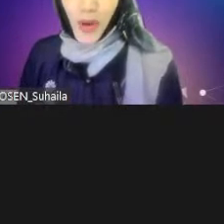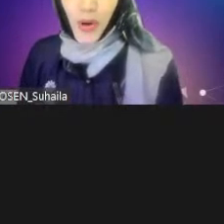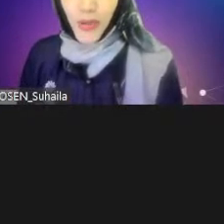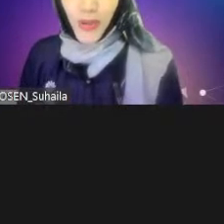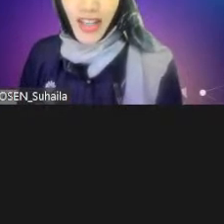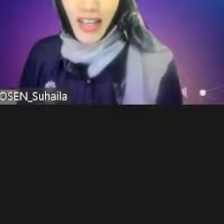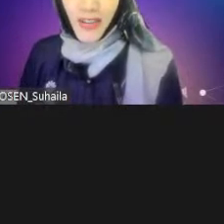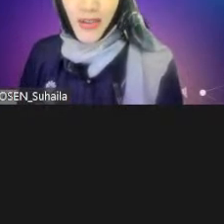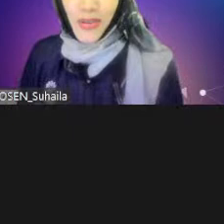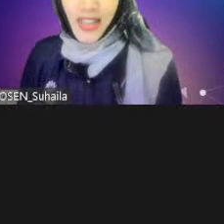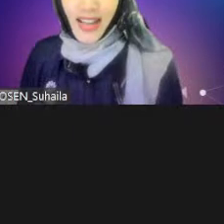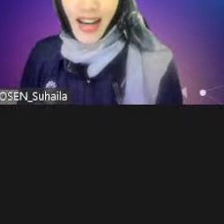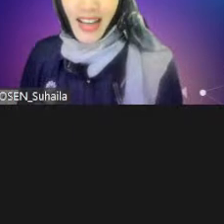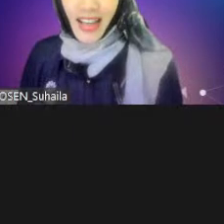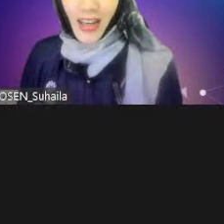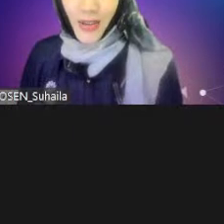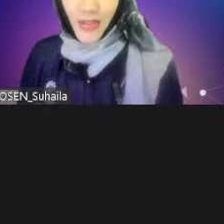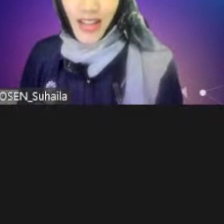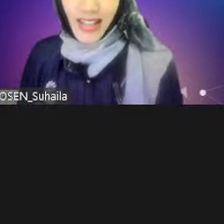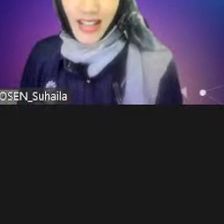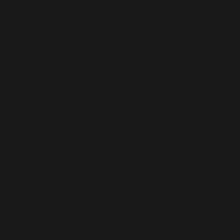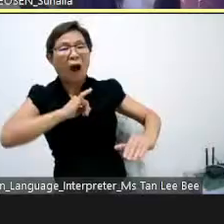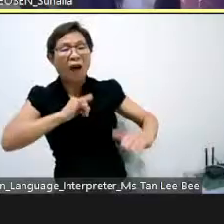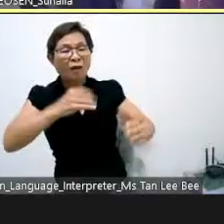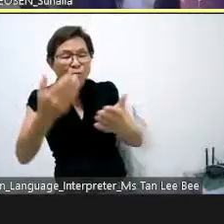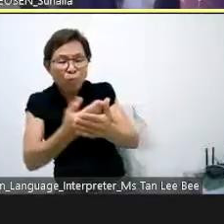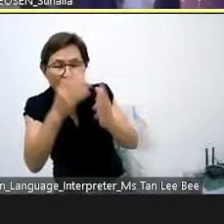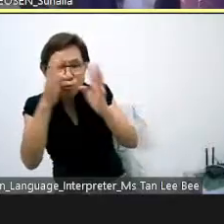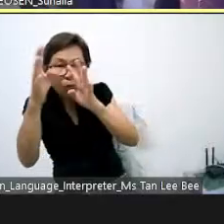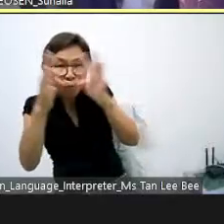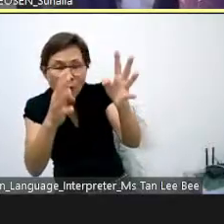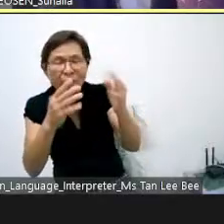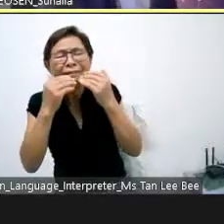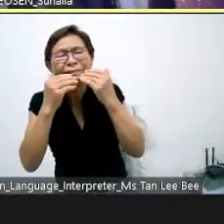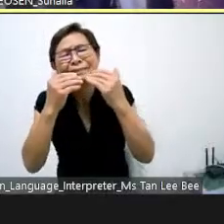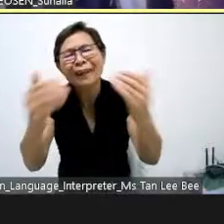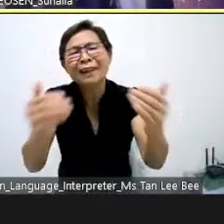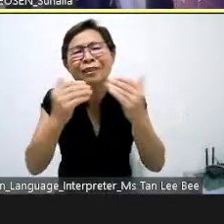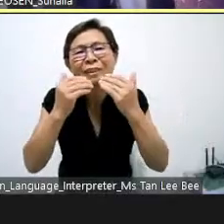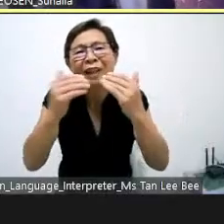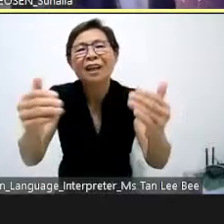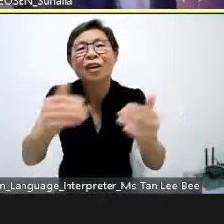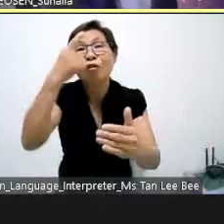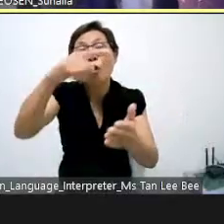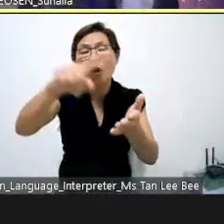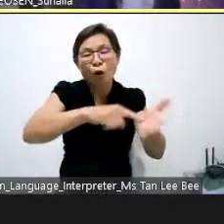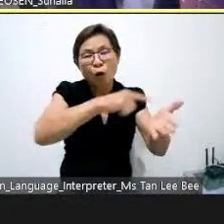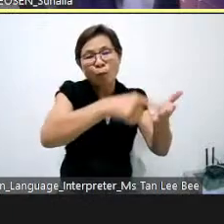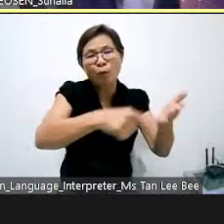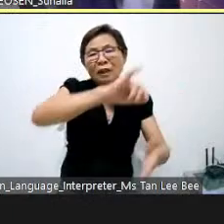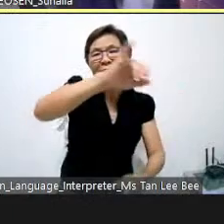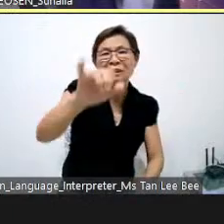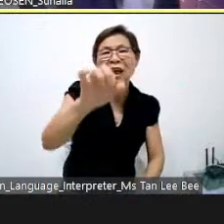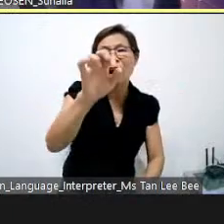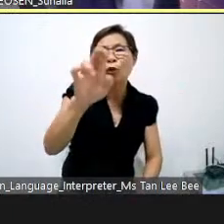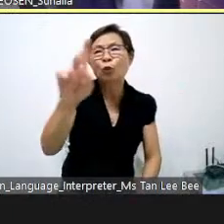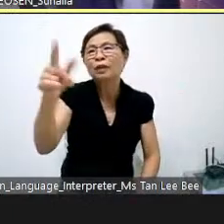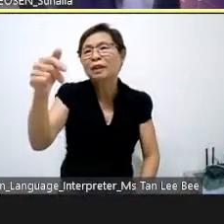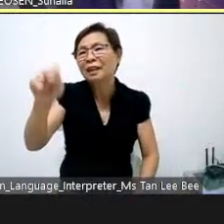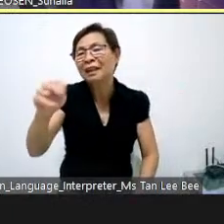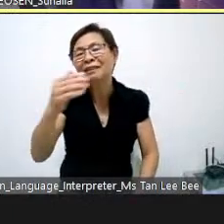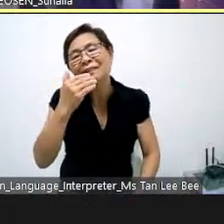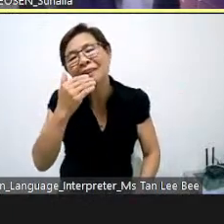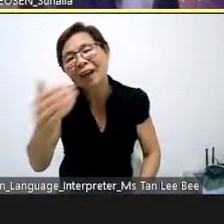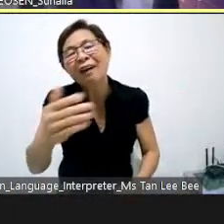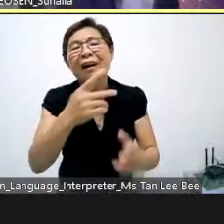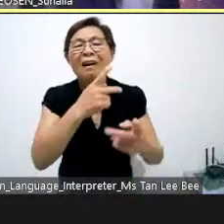you. Hopefully in the future, I can innovate something. So thank you. Thank you for that comment, Mr. Jairuddin Hajilani. Thank you for your kind